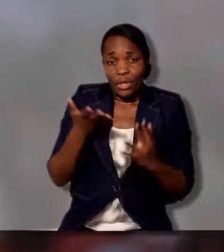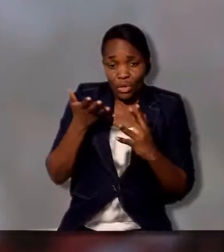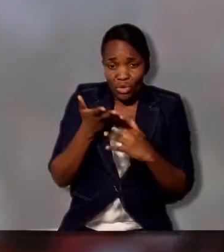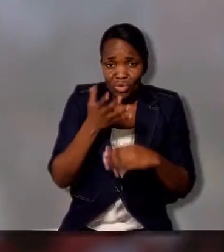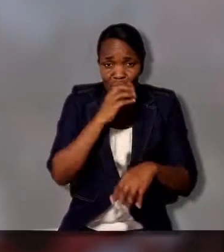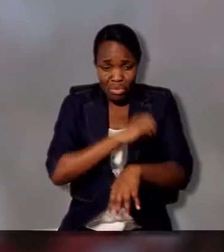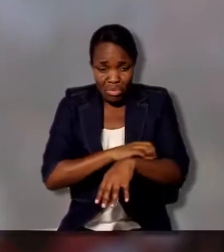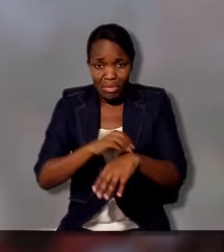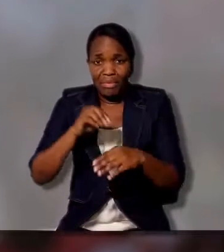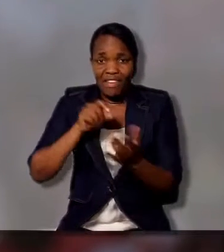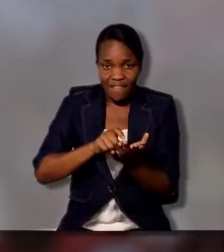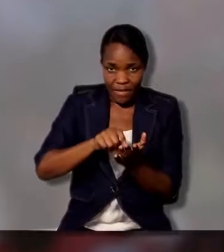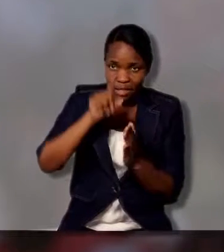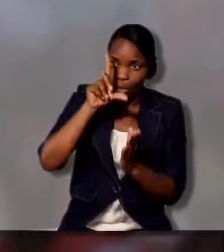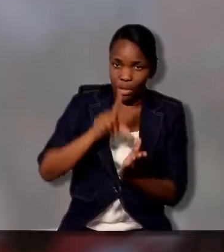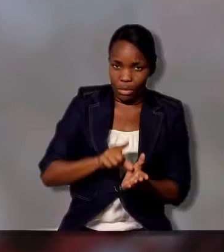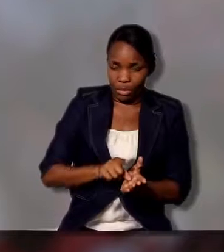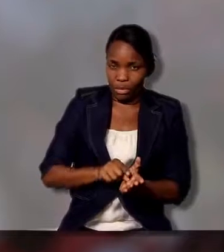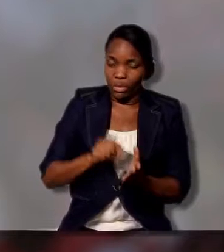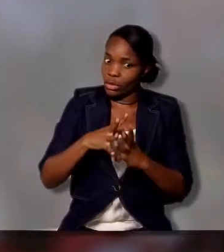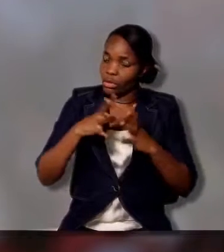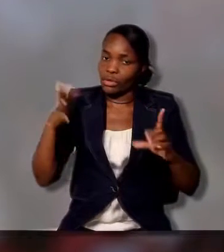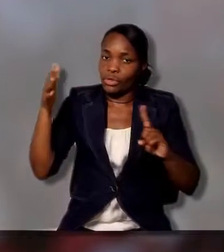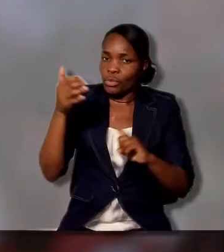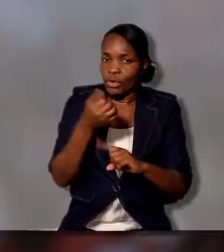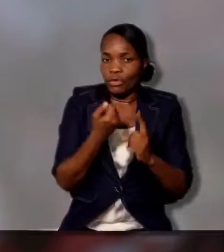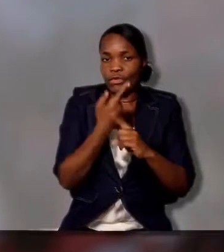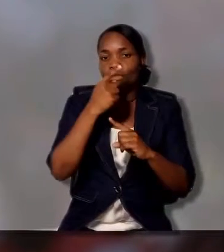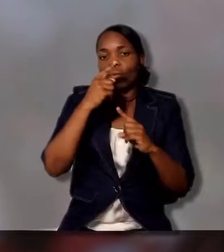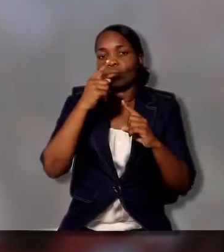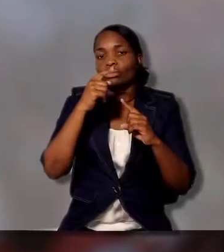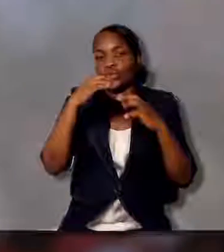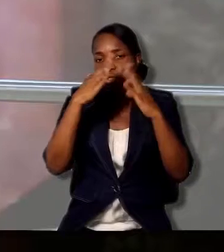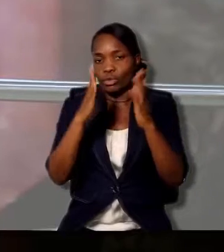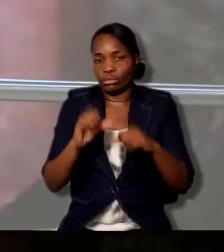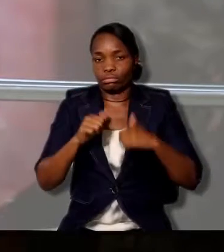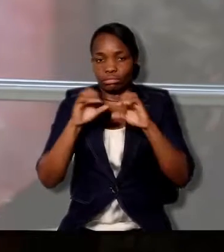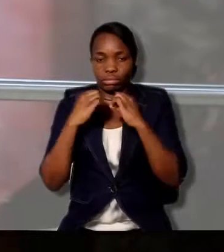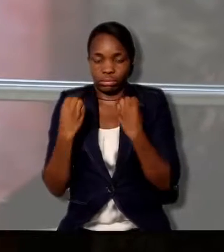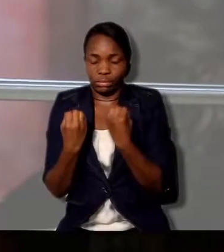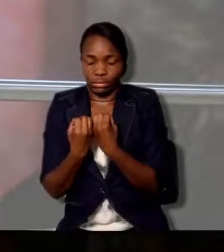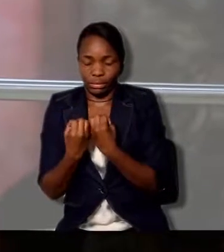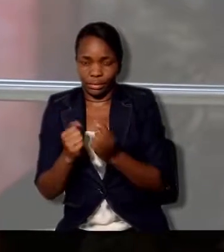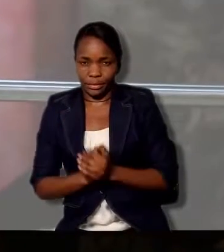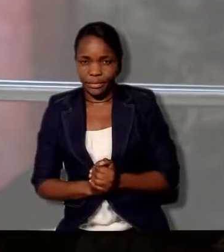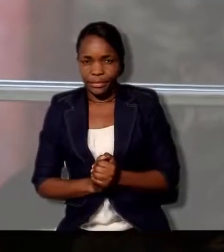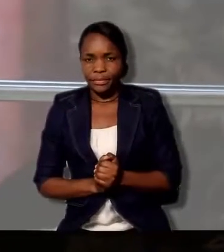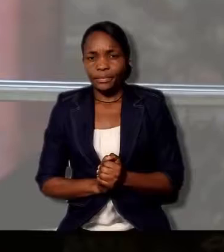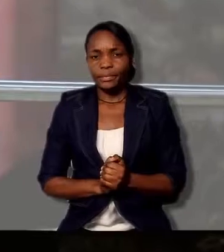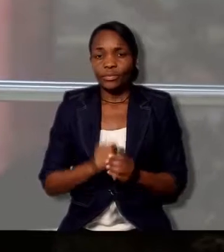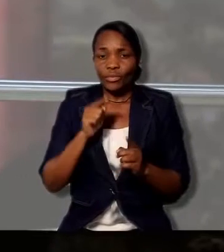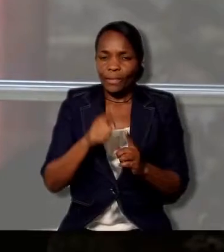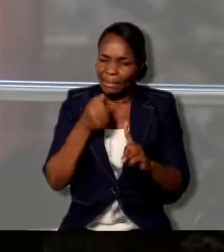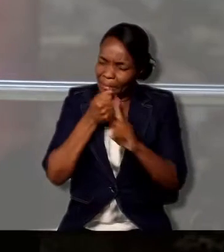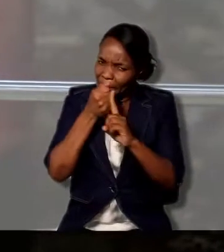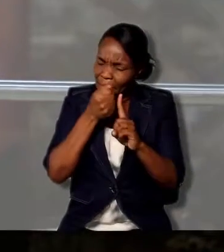smallpox virus was declared extinct. This was a major achievement for the WHO. The World Health Organization